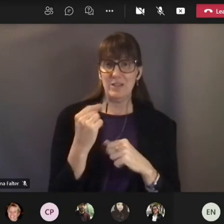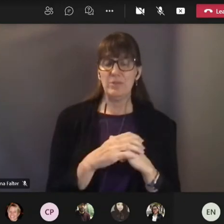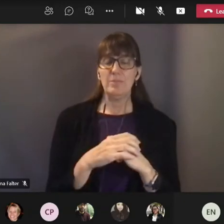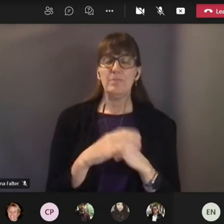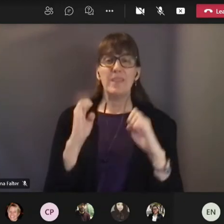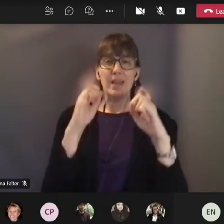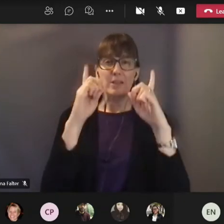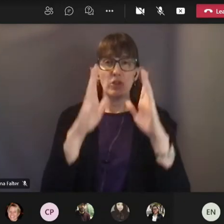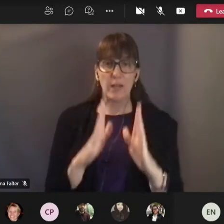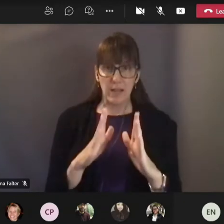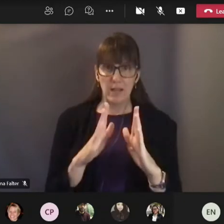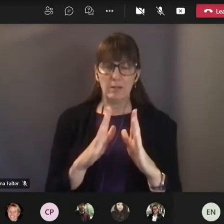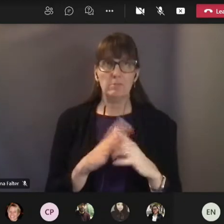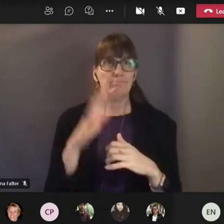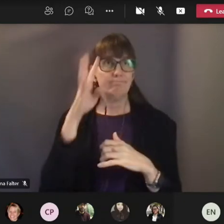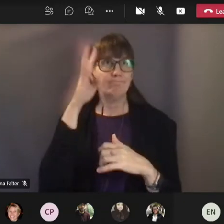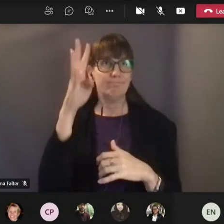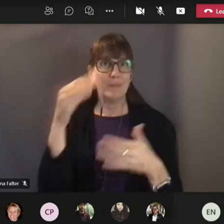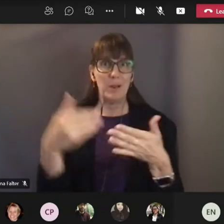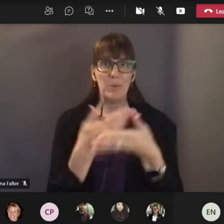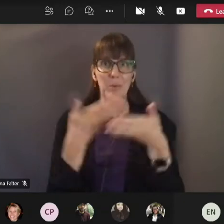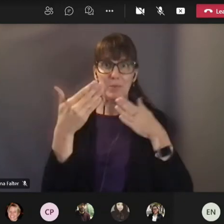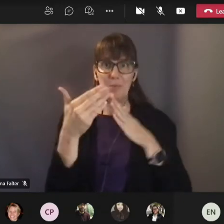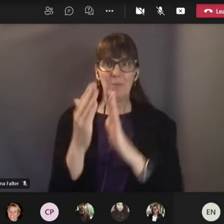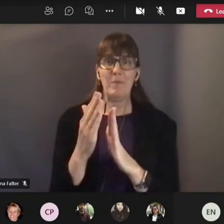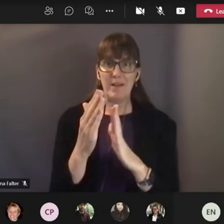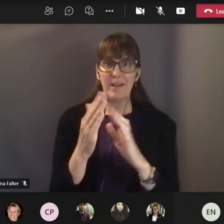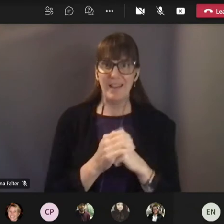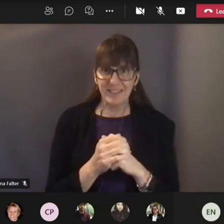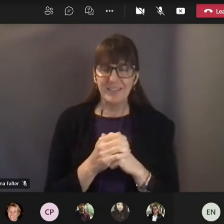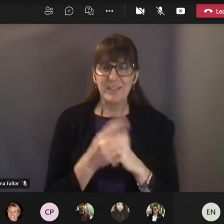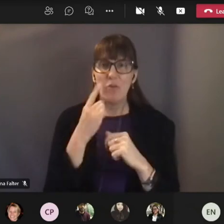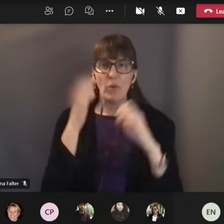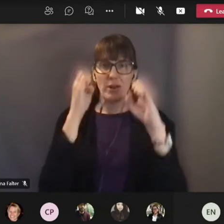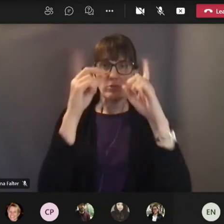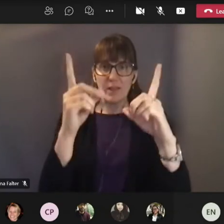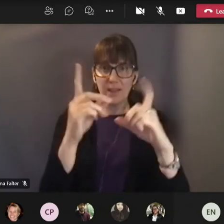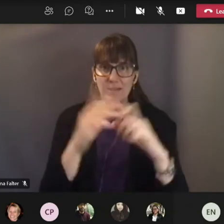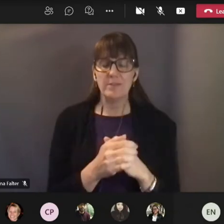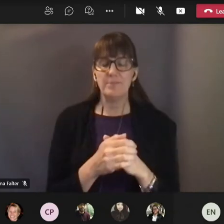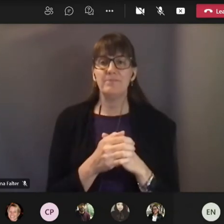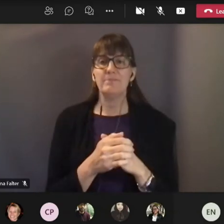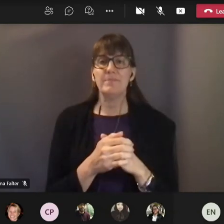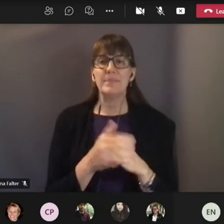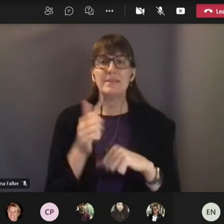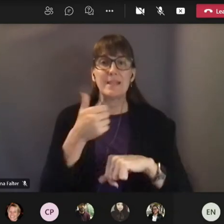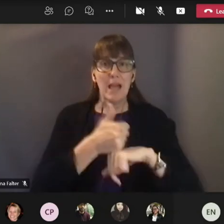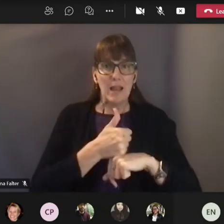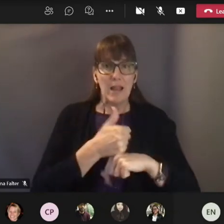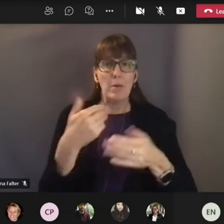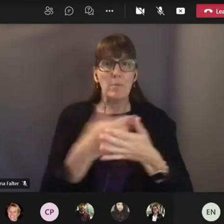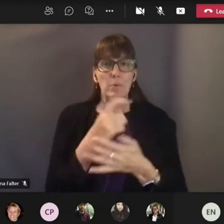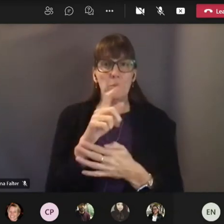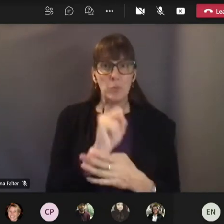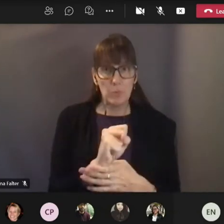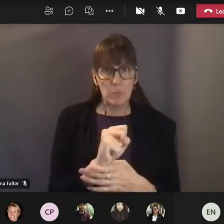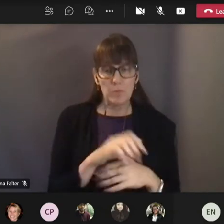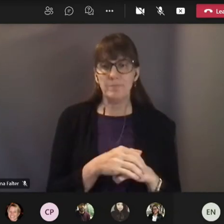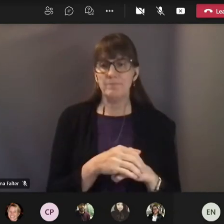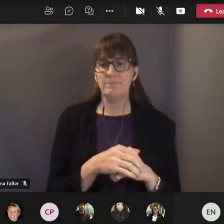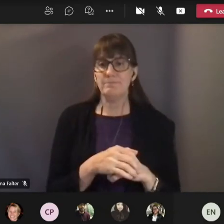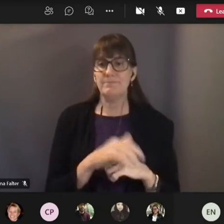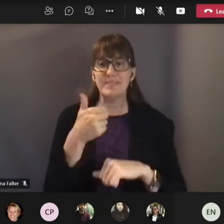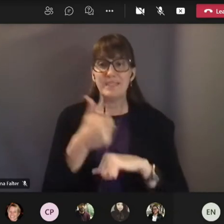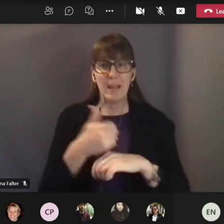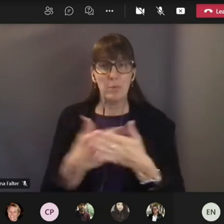reinvented what it means to provide an education, creating new tools, developing new ways to deliver effective teaching,